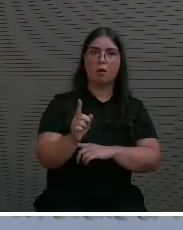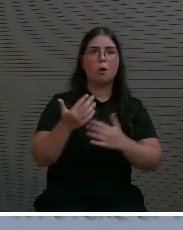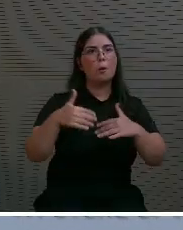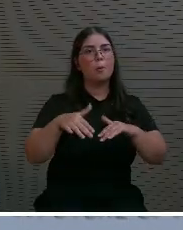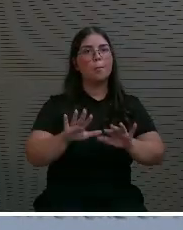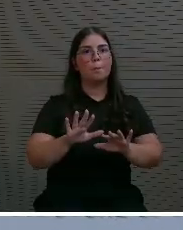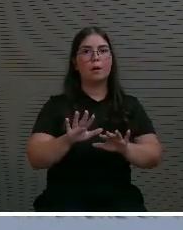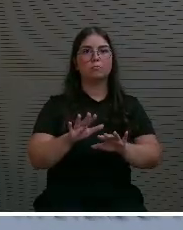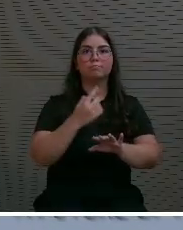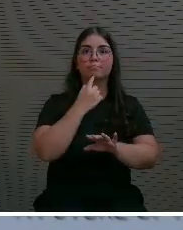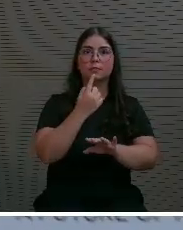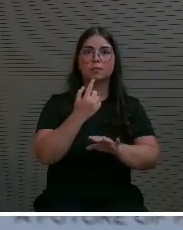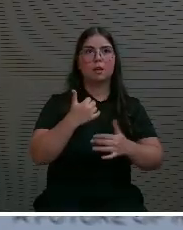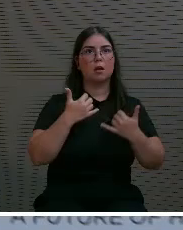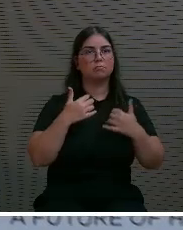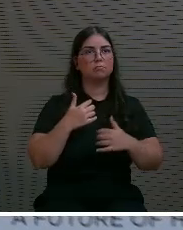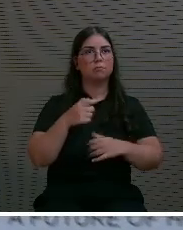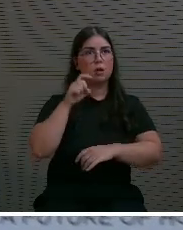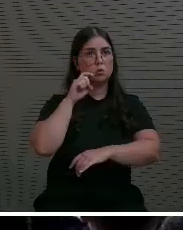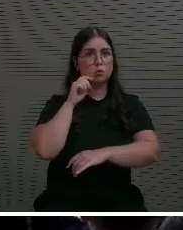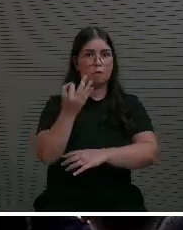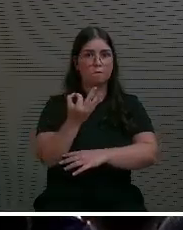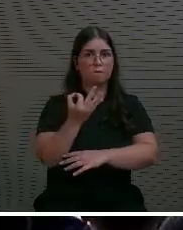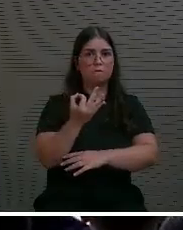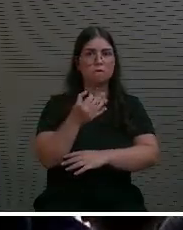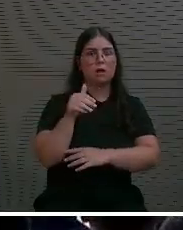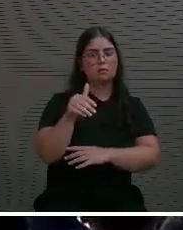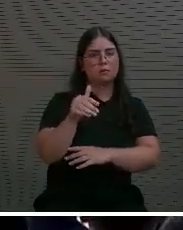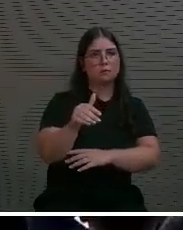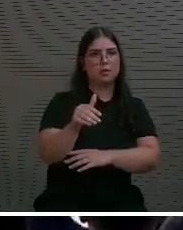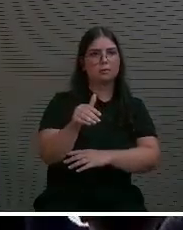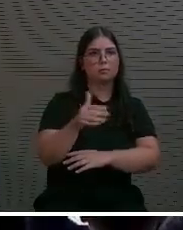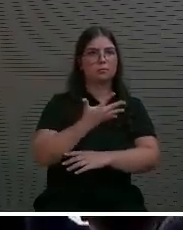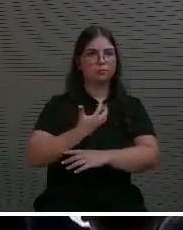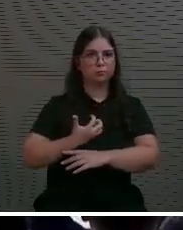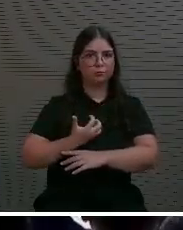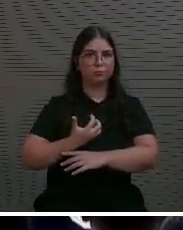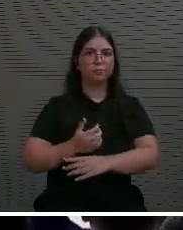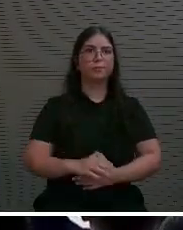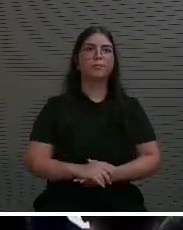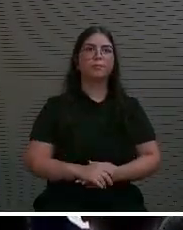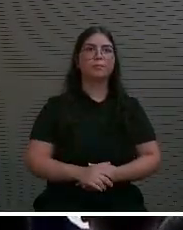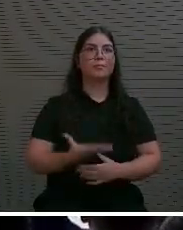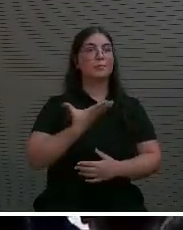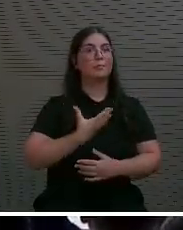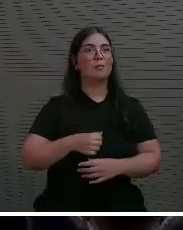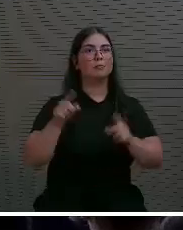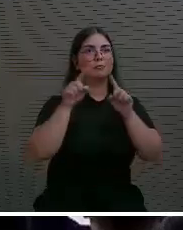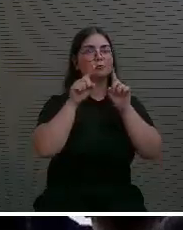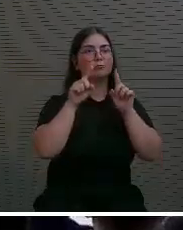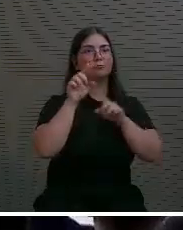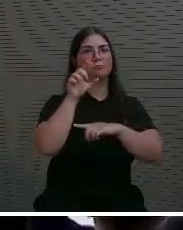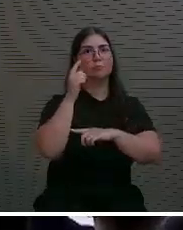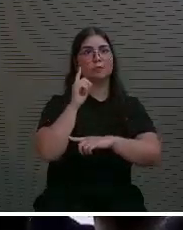they do that? I'll tell you as we go on. I rather like this cartoon on the right. You know,